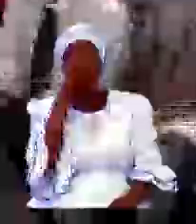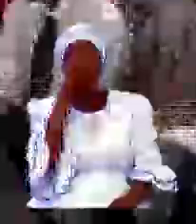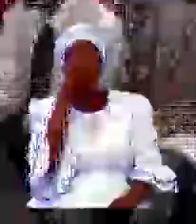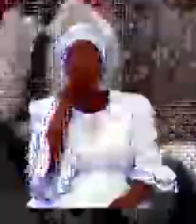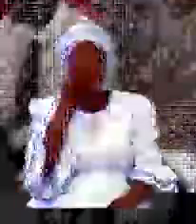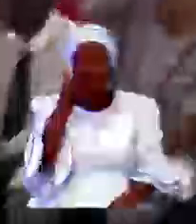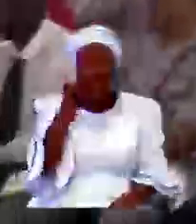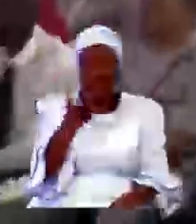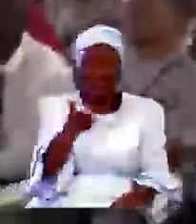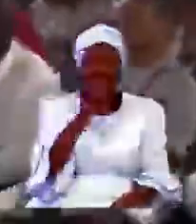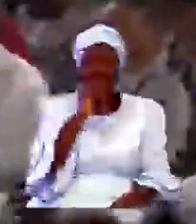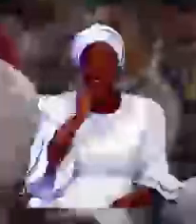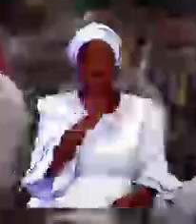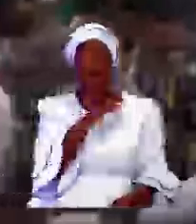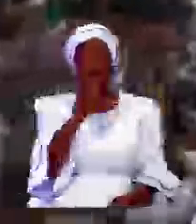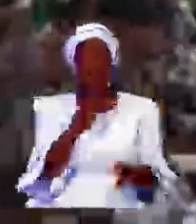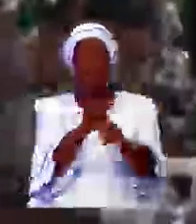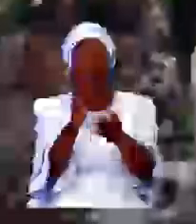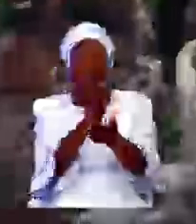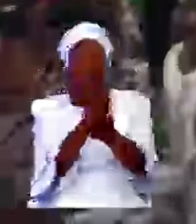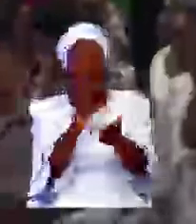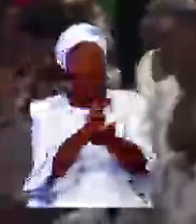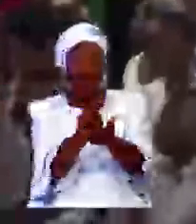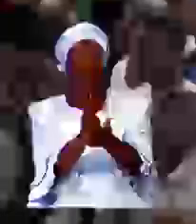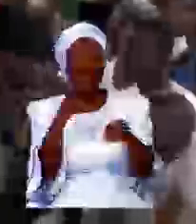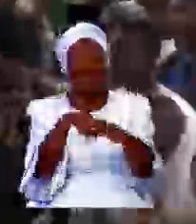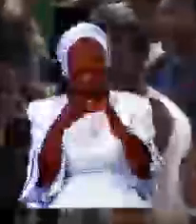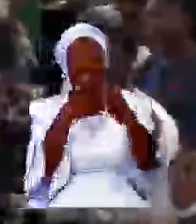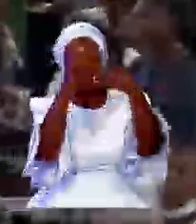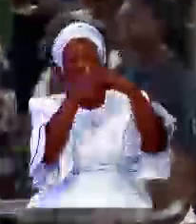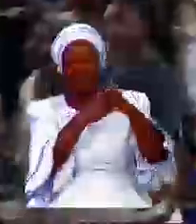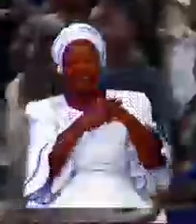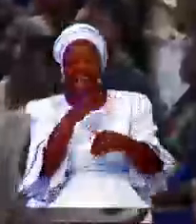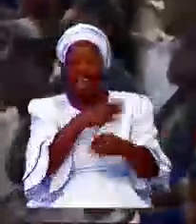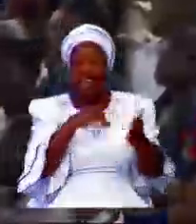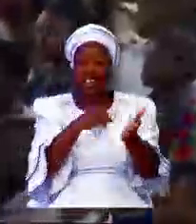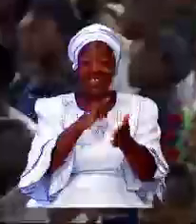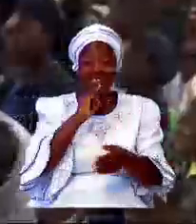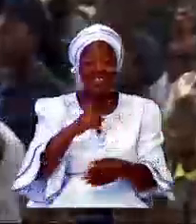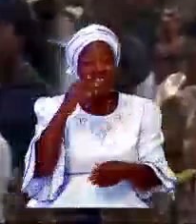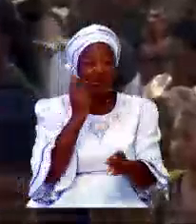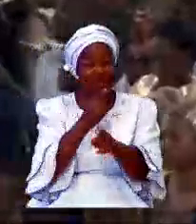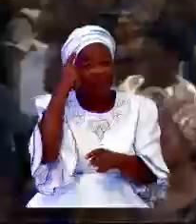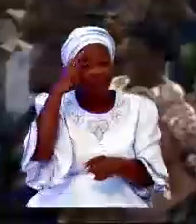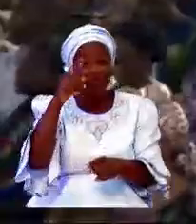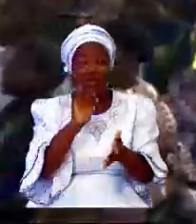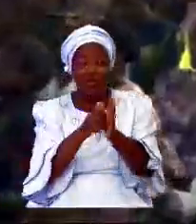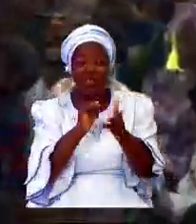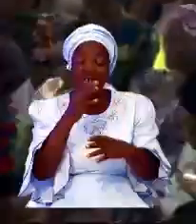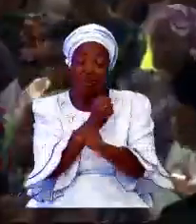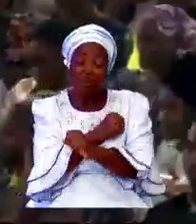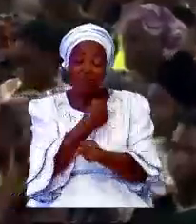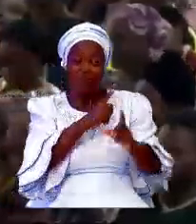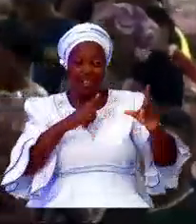Heaven sent food. There's a restaurant in heaven, and it is